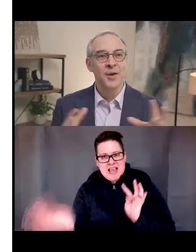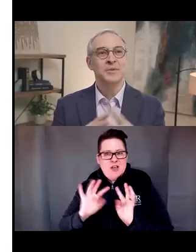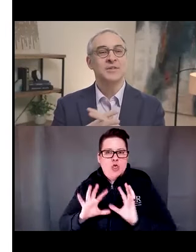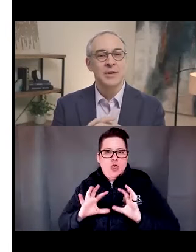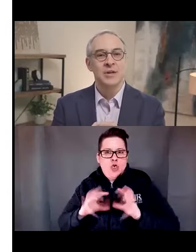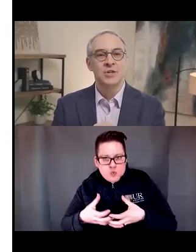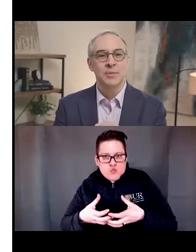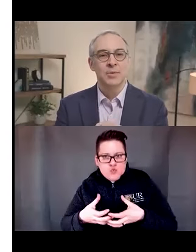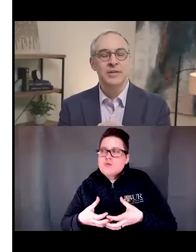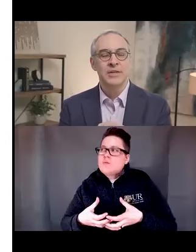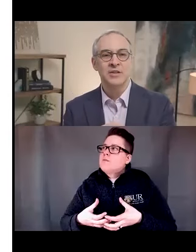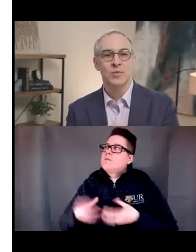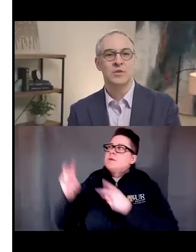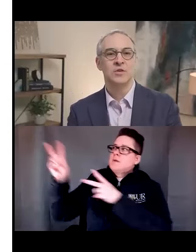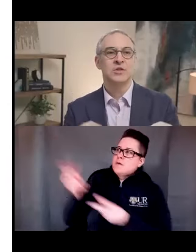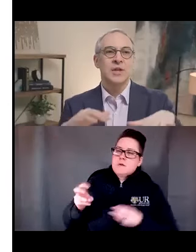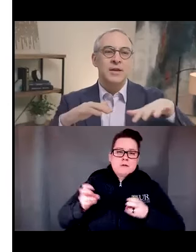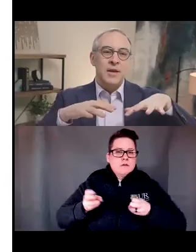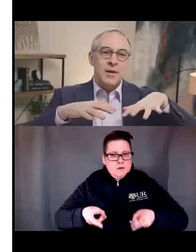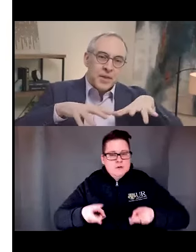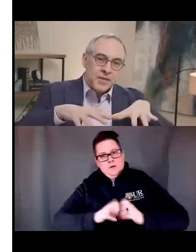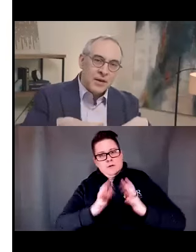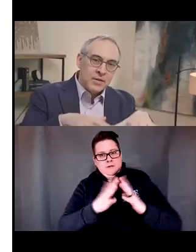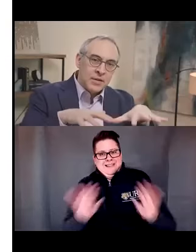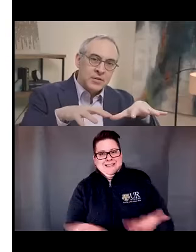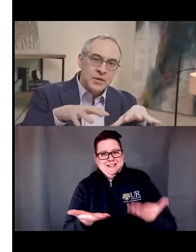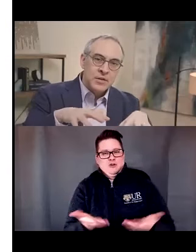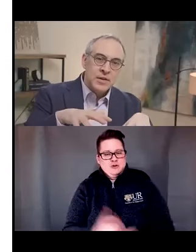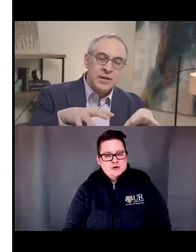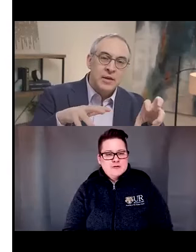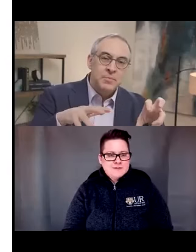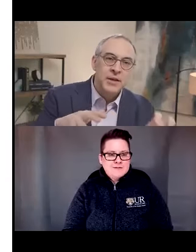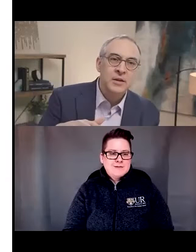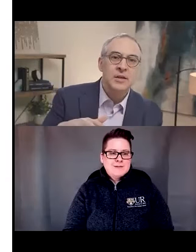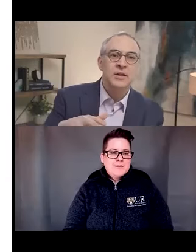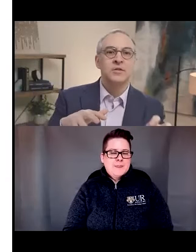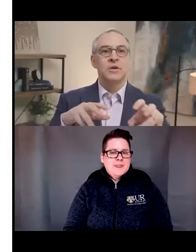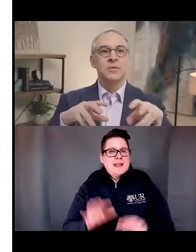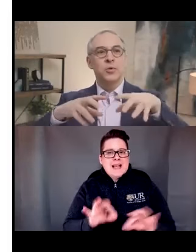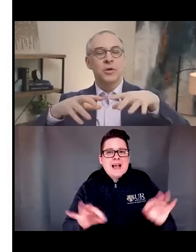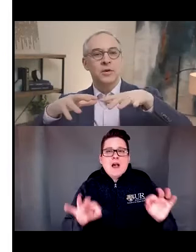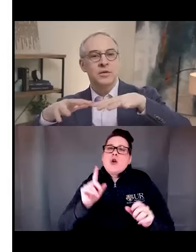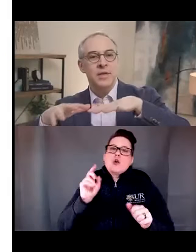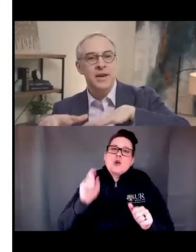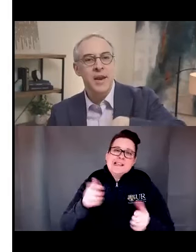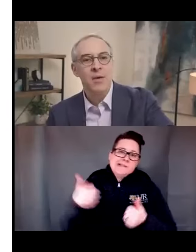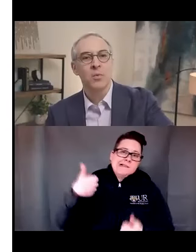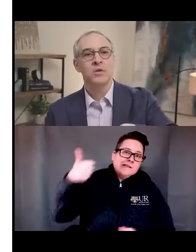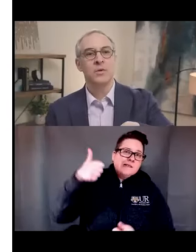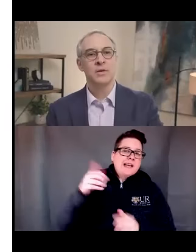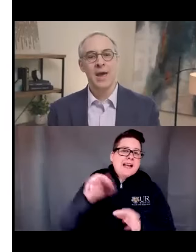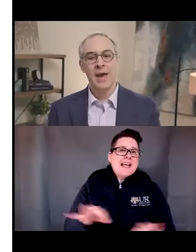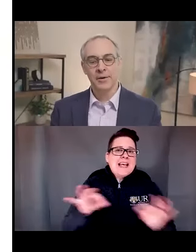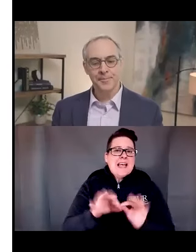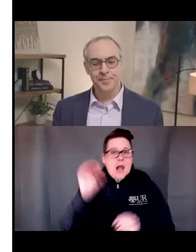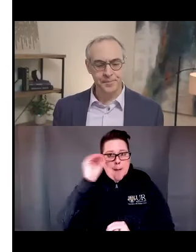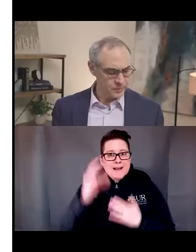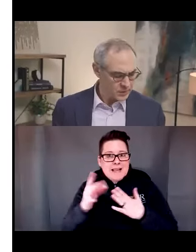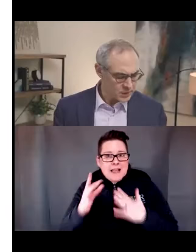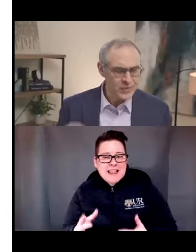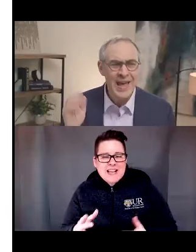scale up dissemination and implementation research that key opinion leaders are important, that networks really